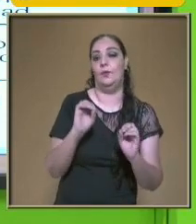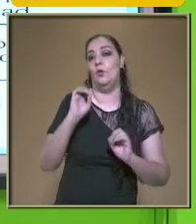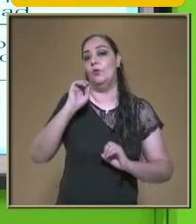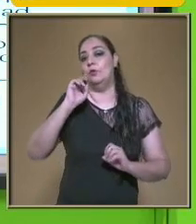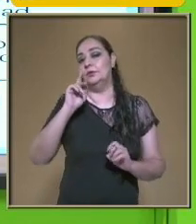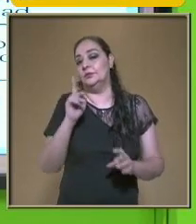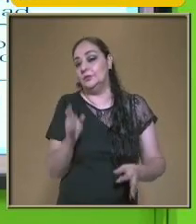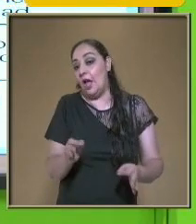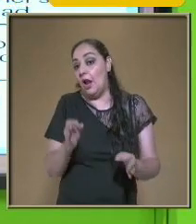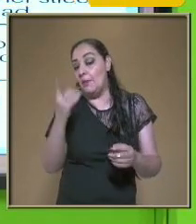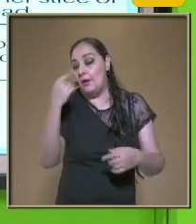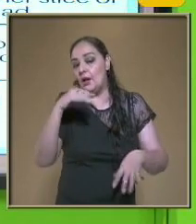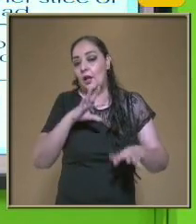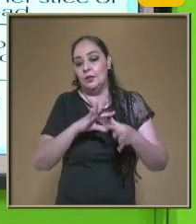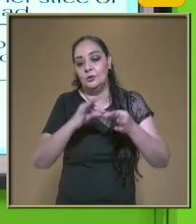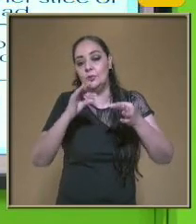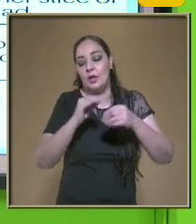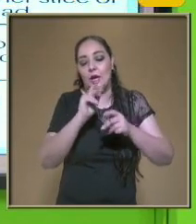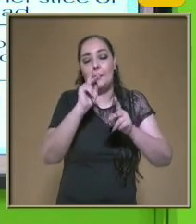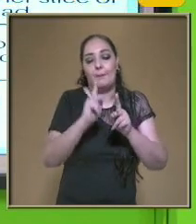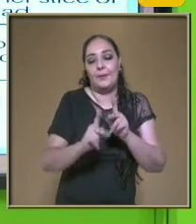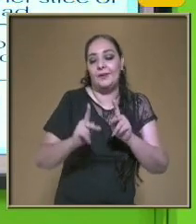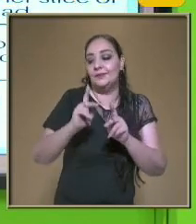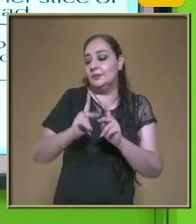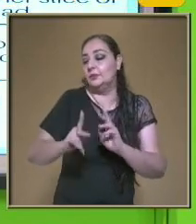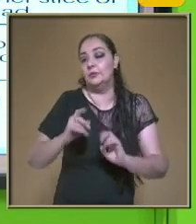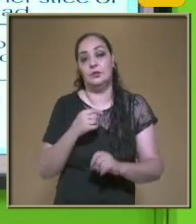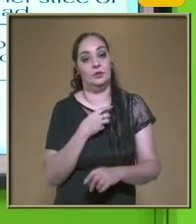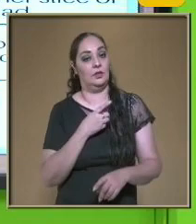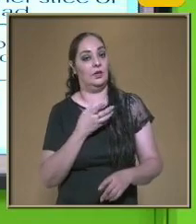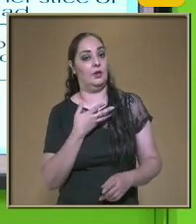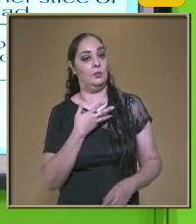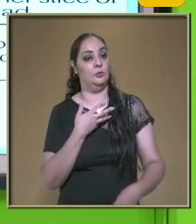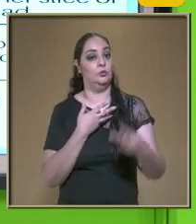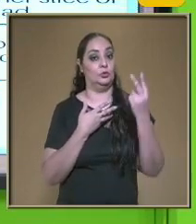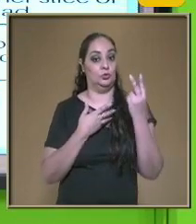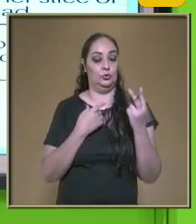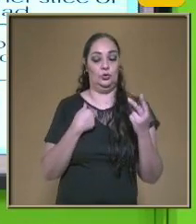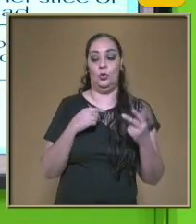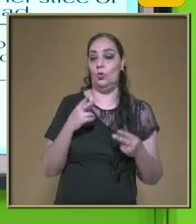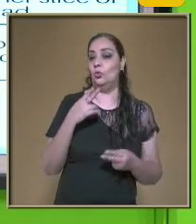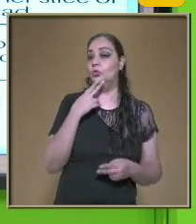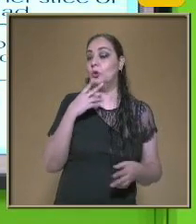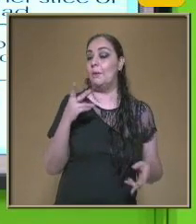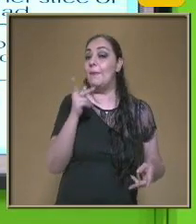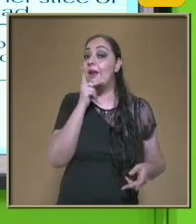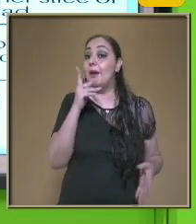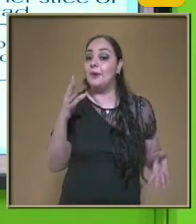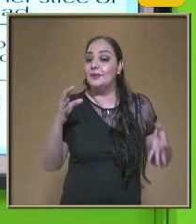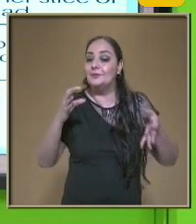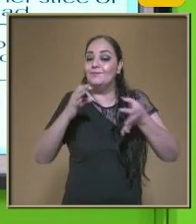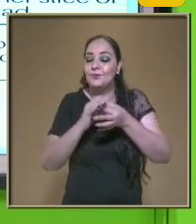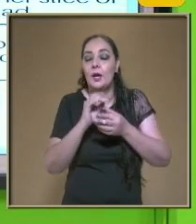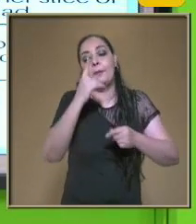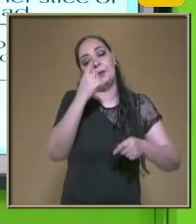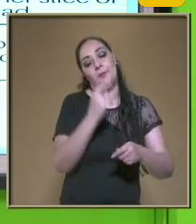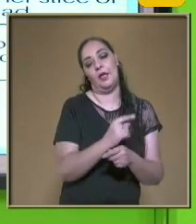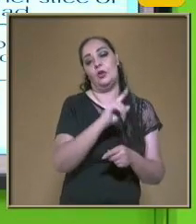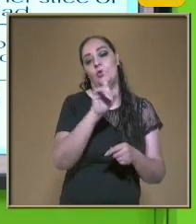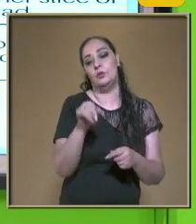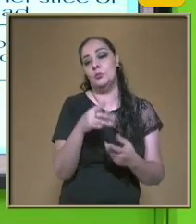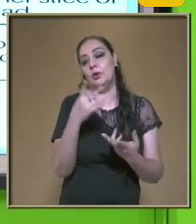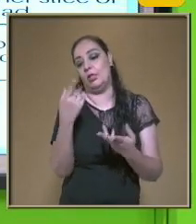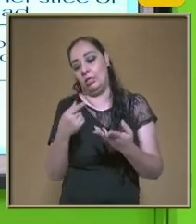to describe the process of something, we have 2 options. I use the connector words, first, then,